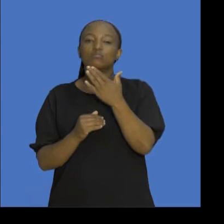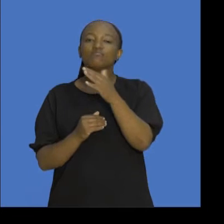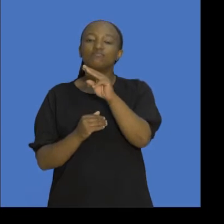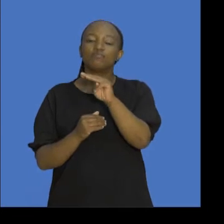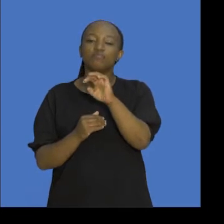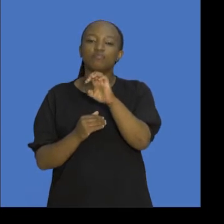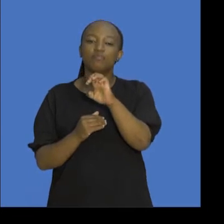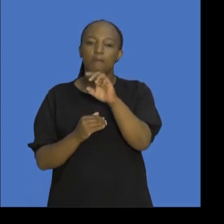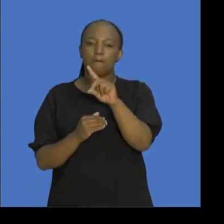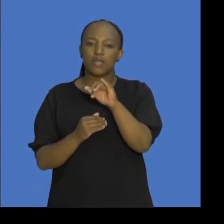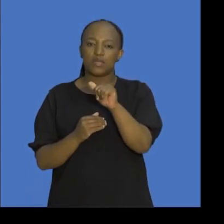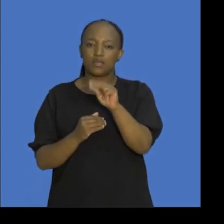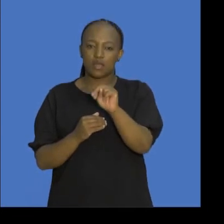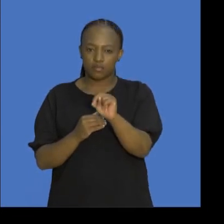mode.